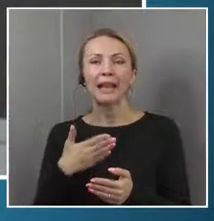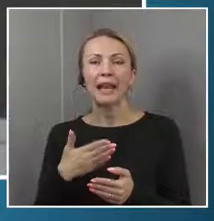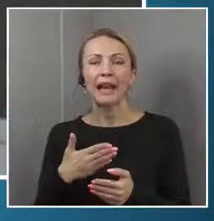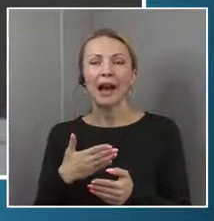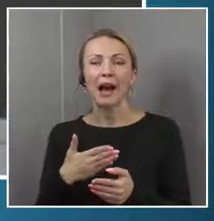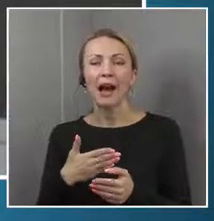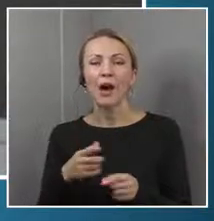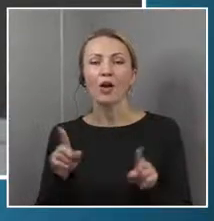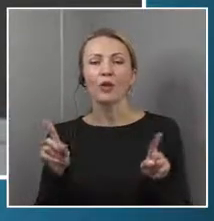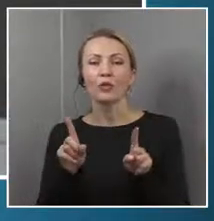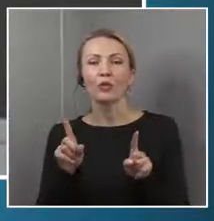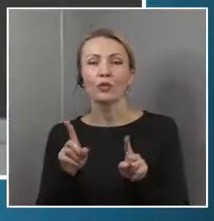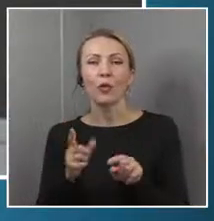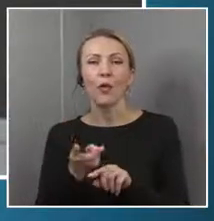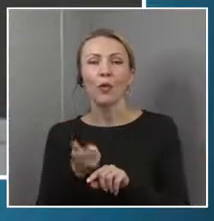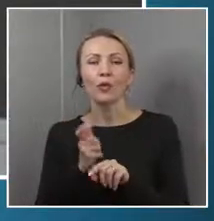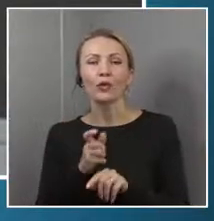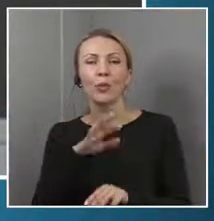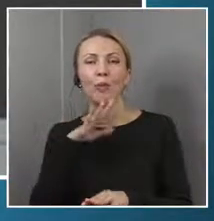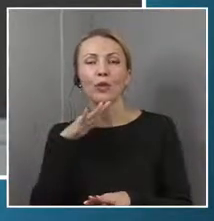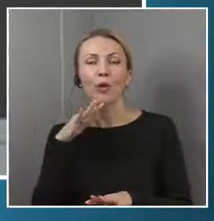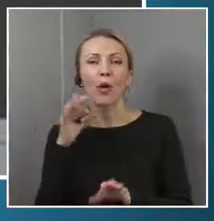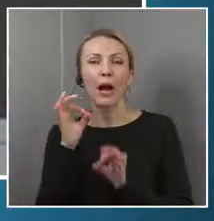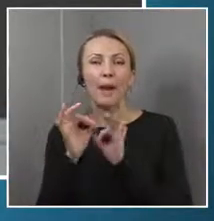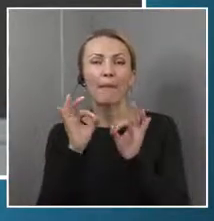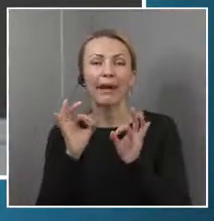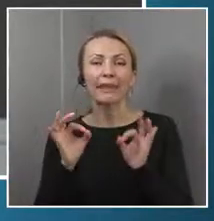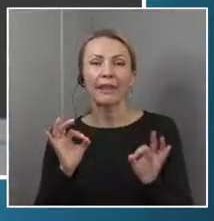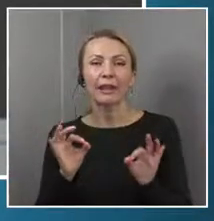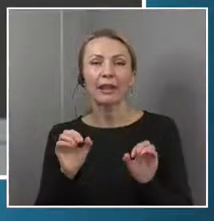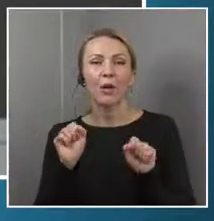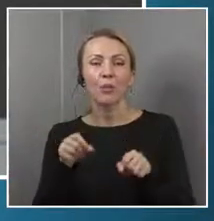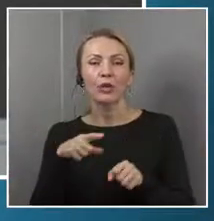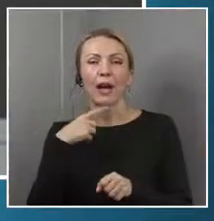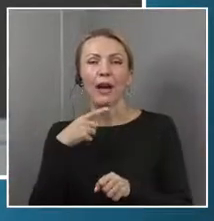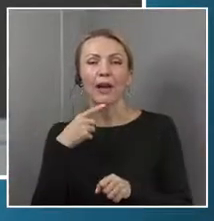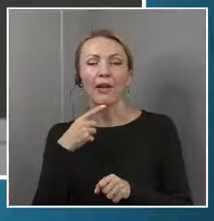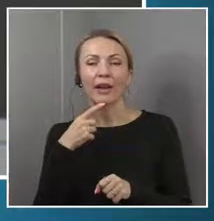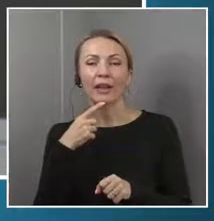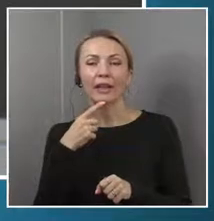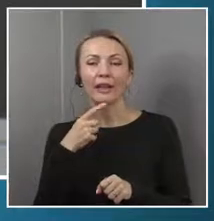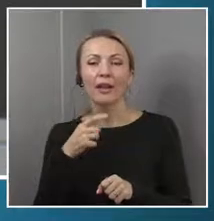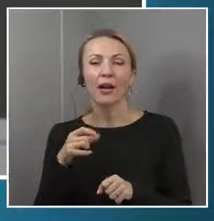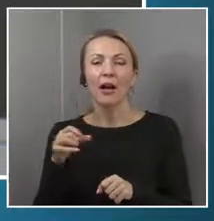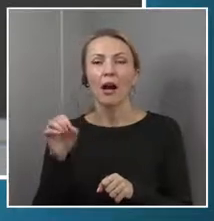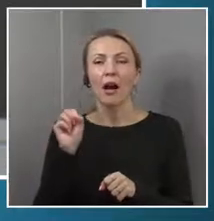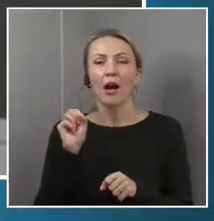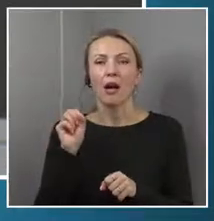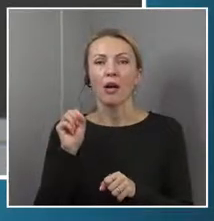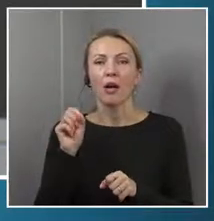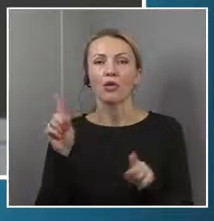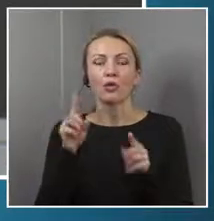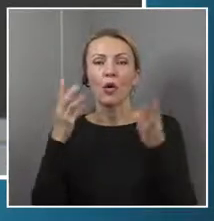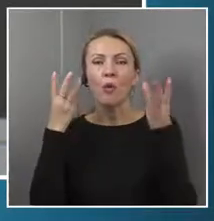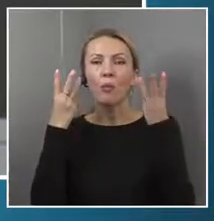in numismatics. Again, since coins are mass-produced, there